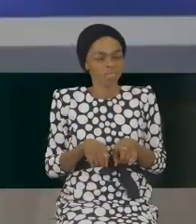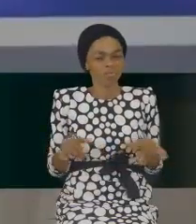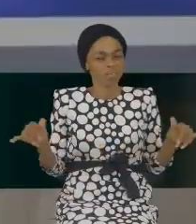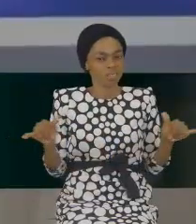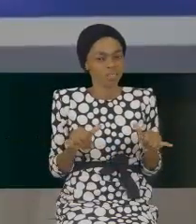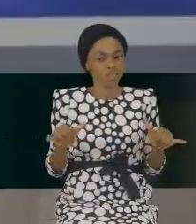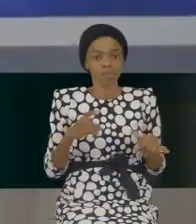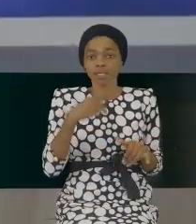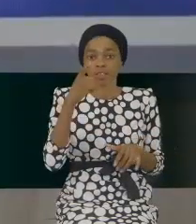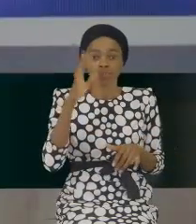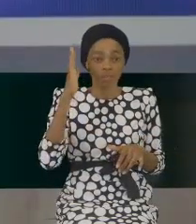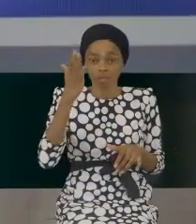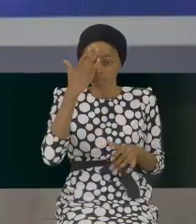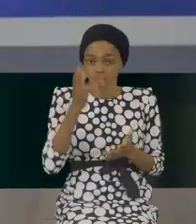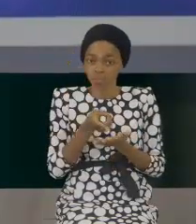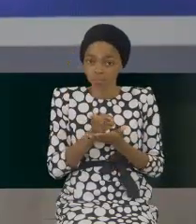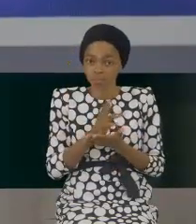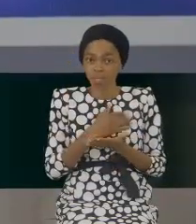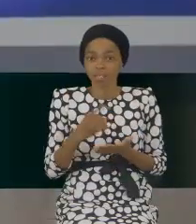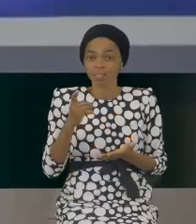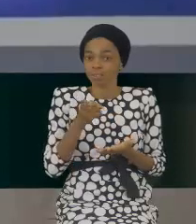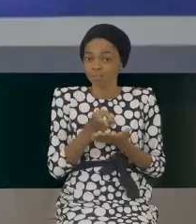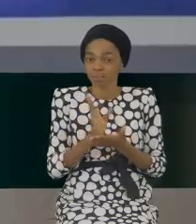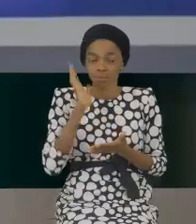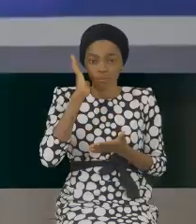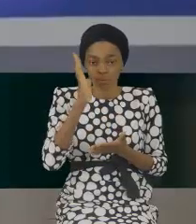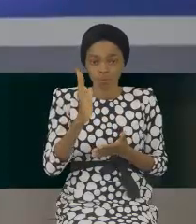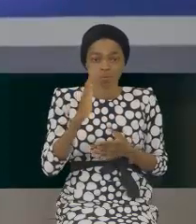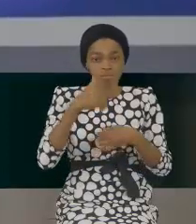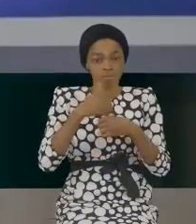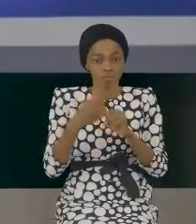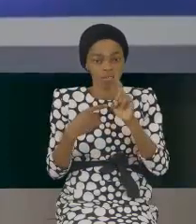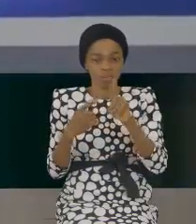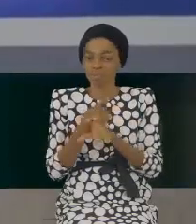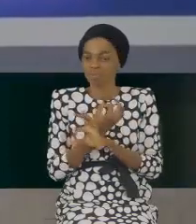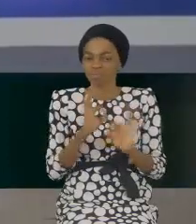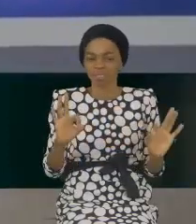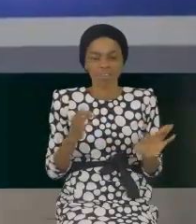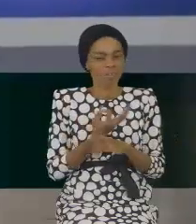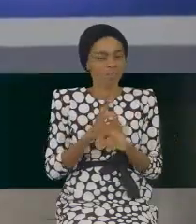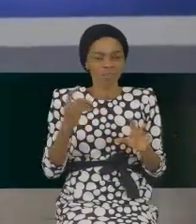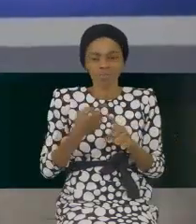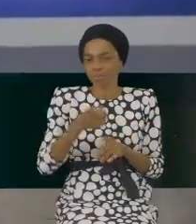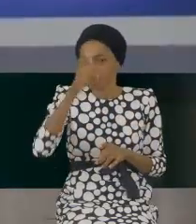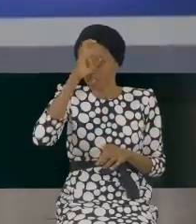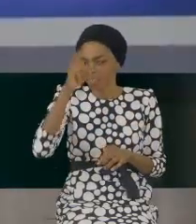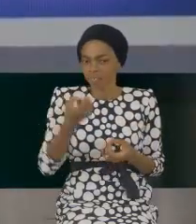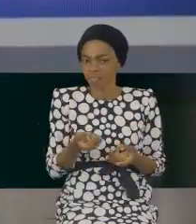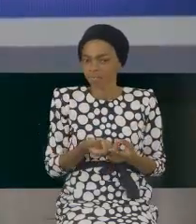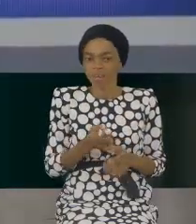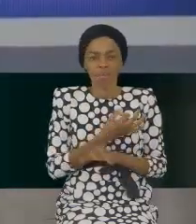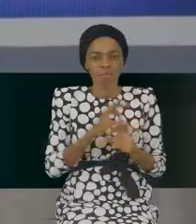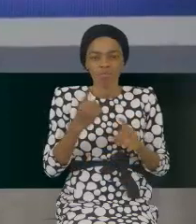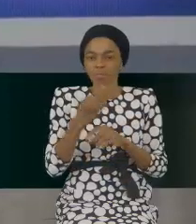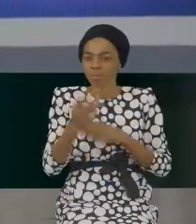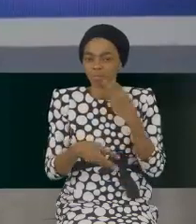and ye shall know the truth, and the truth shall make you free. Free from Egypt, free from the